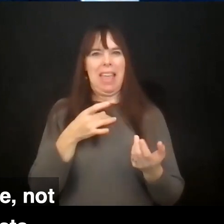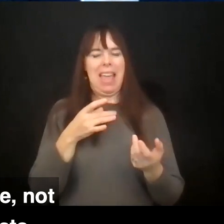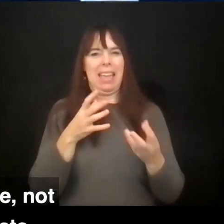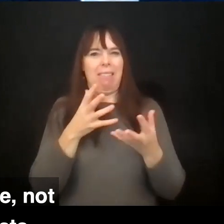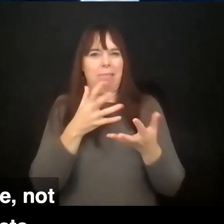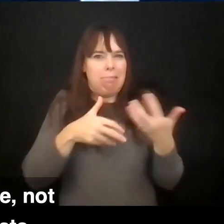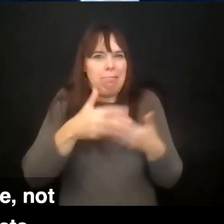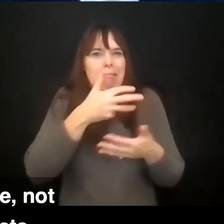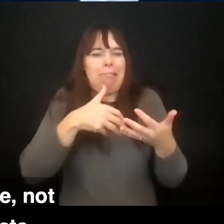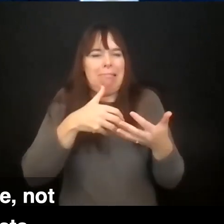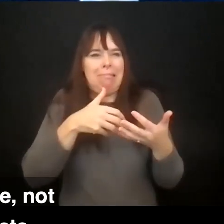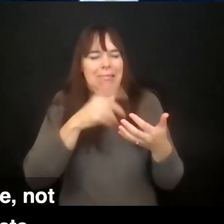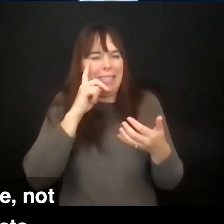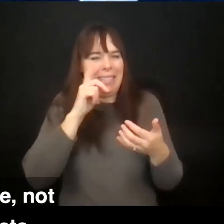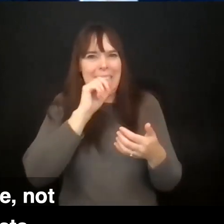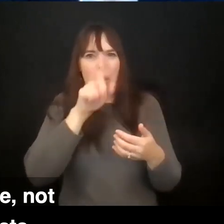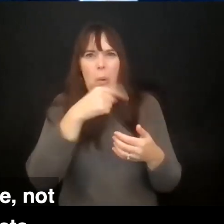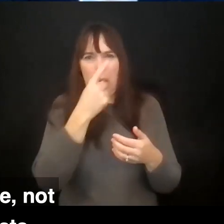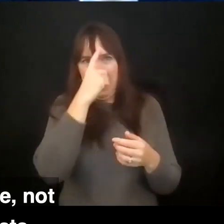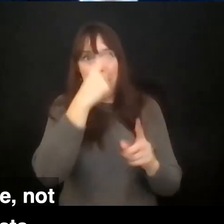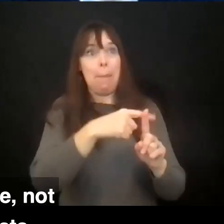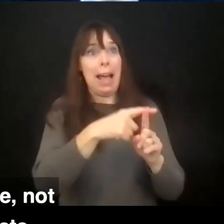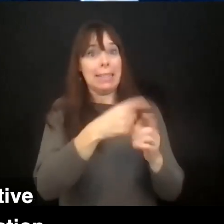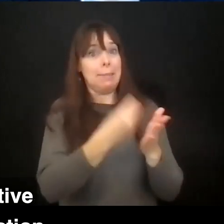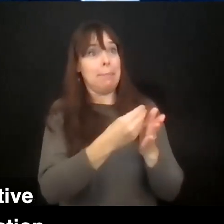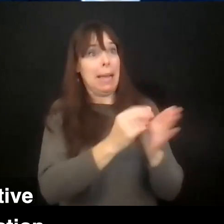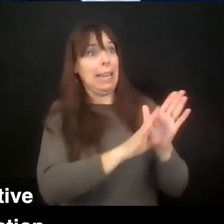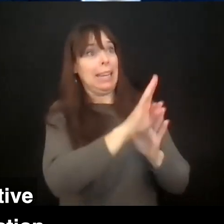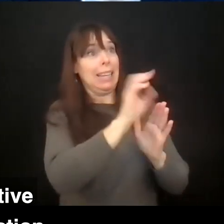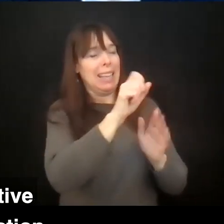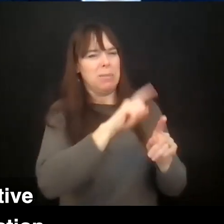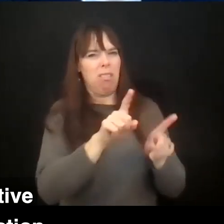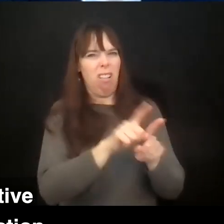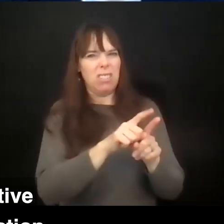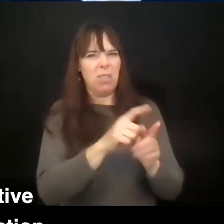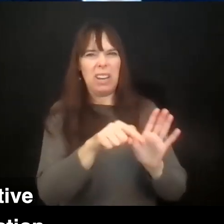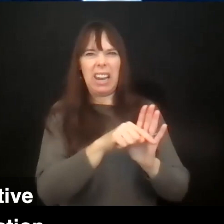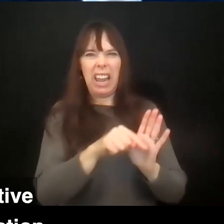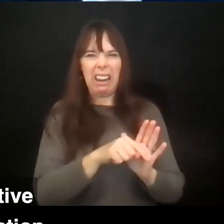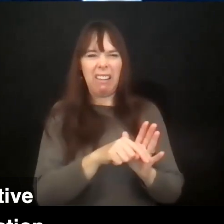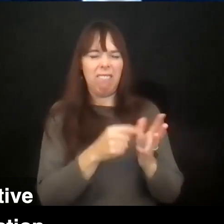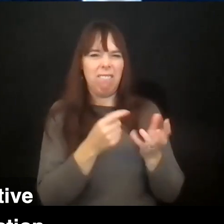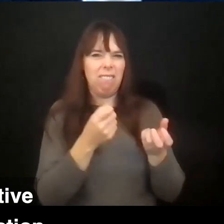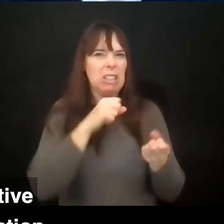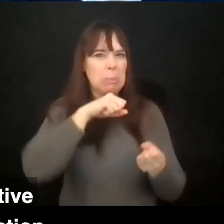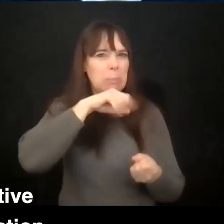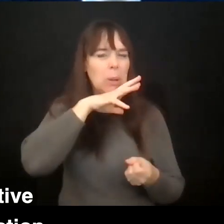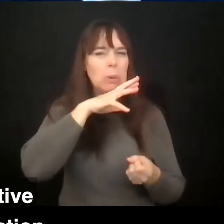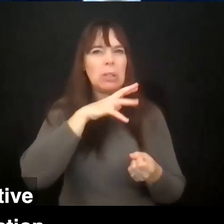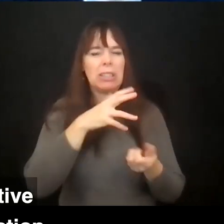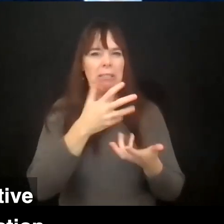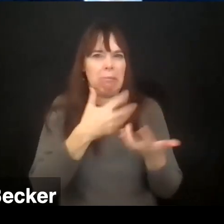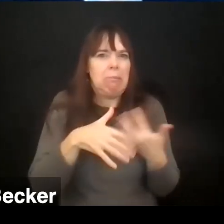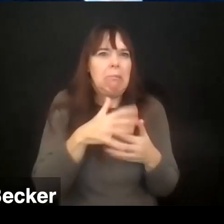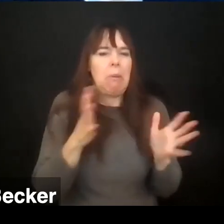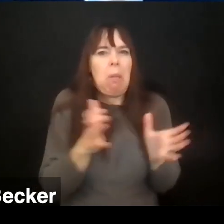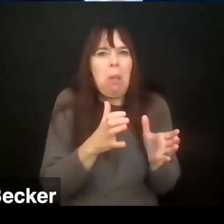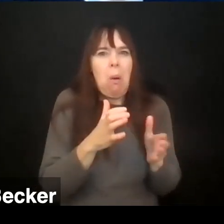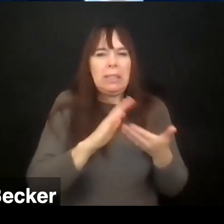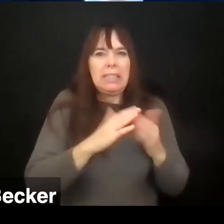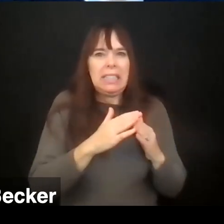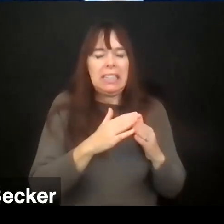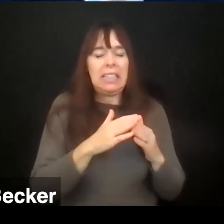the positive, not just the positive aspects, but some of the negative aspects of industrialization. And